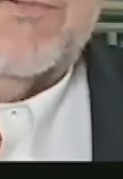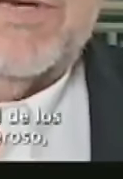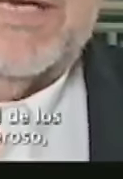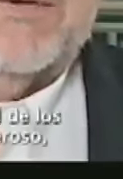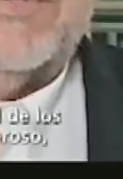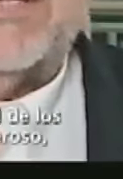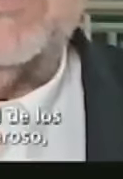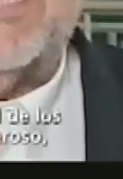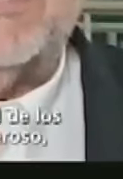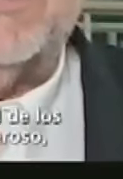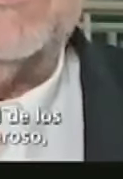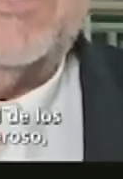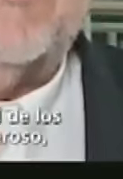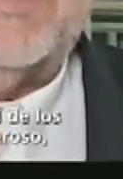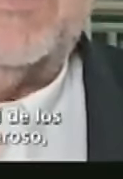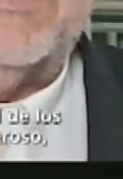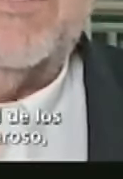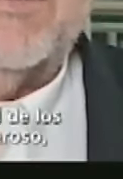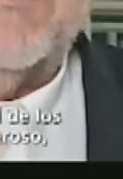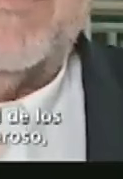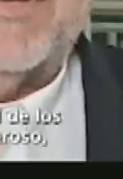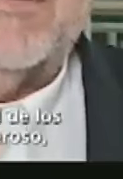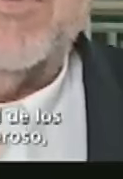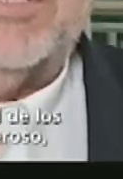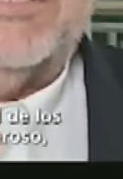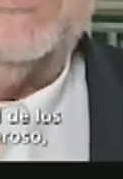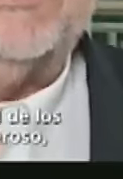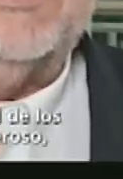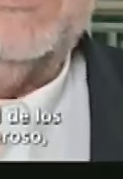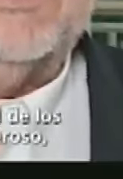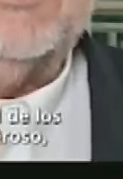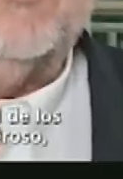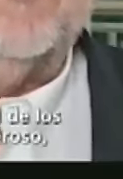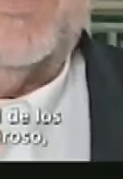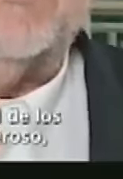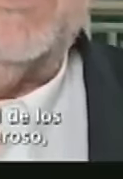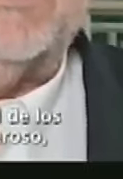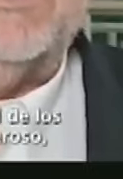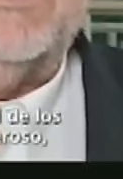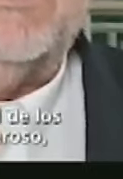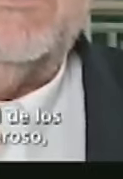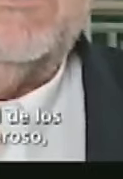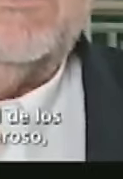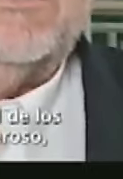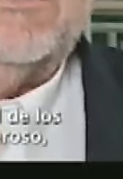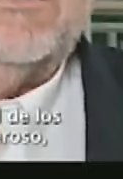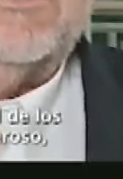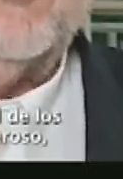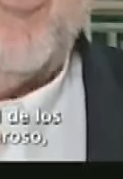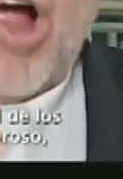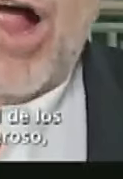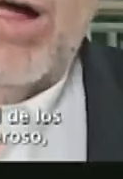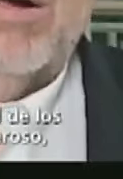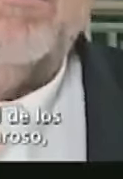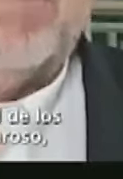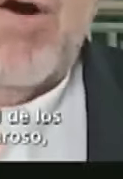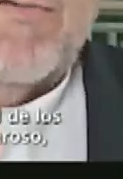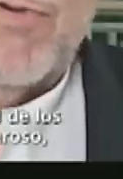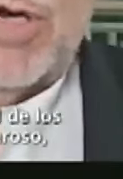reparations, the native genocide and the enslavement of African bodies, is overwhelmingly